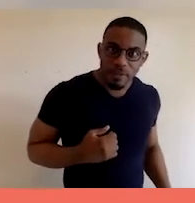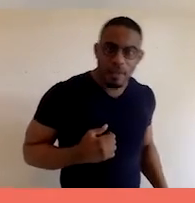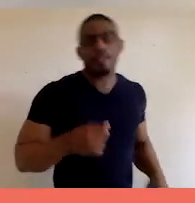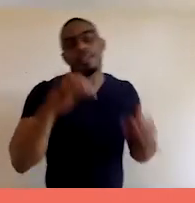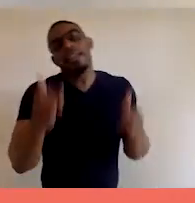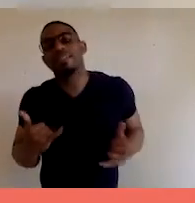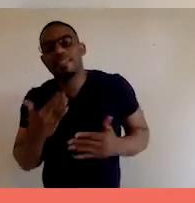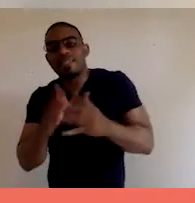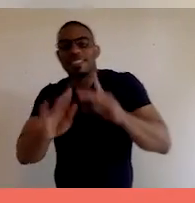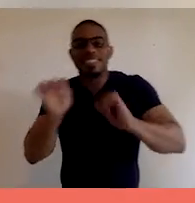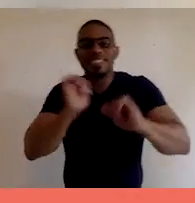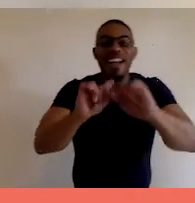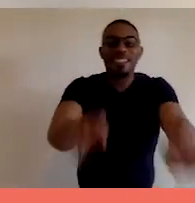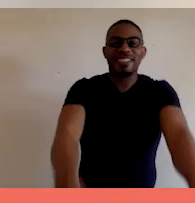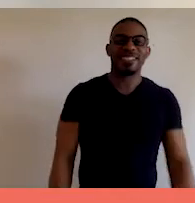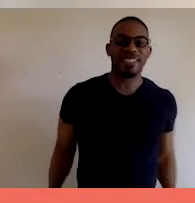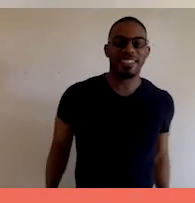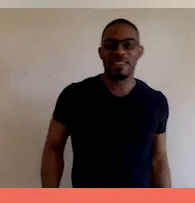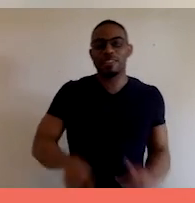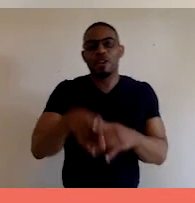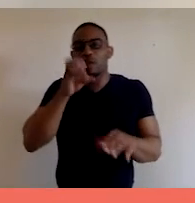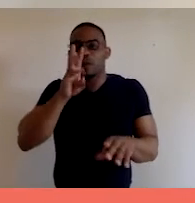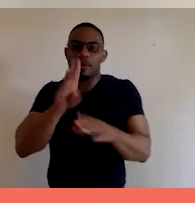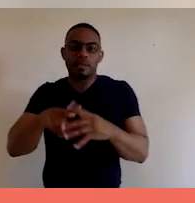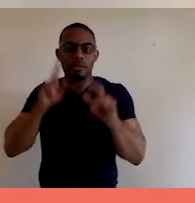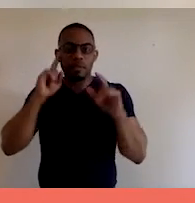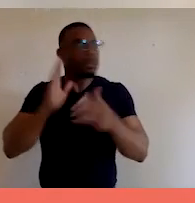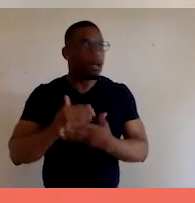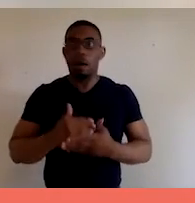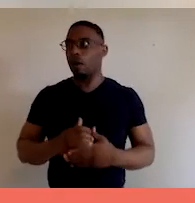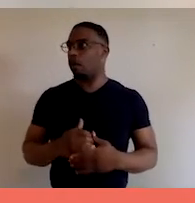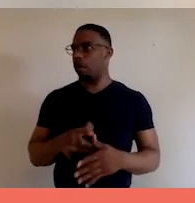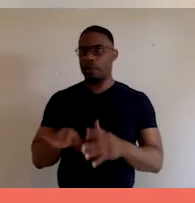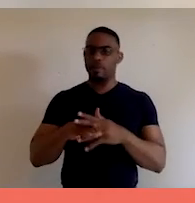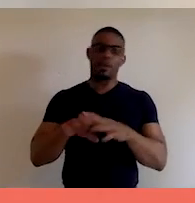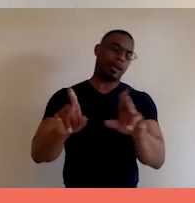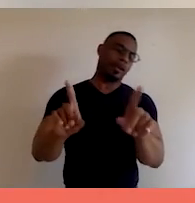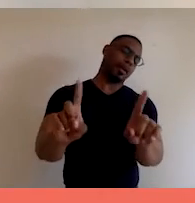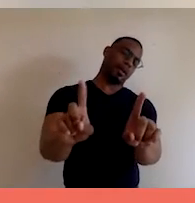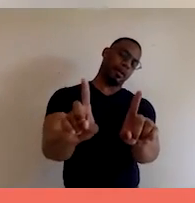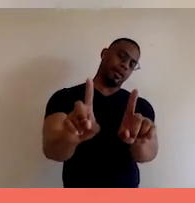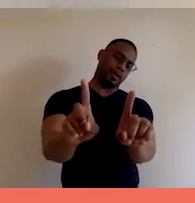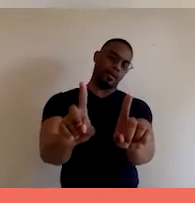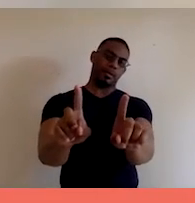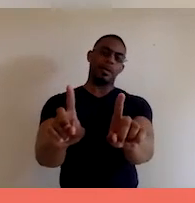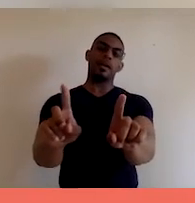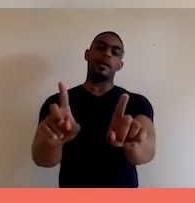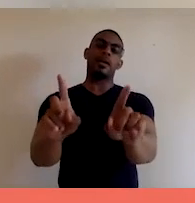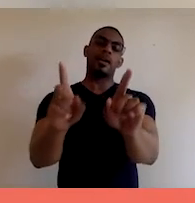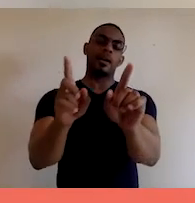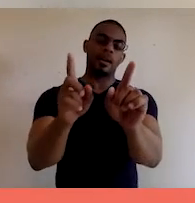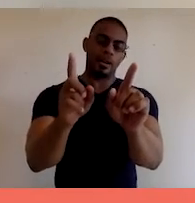You know how some people act when I start drinking water, they start freaking out. Oh, you're taking a break. No.